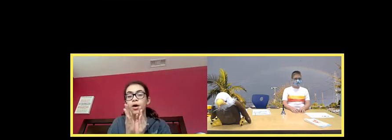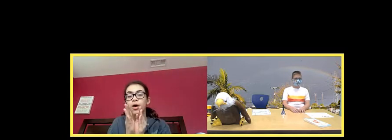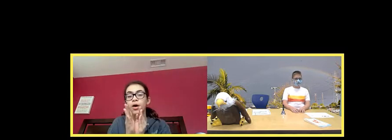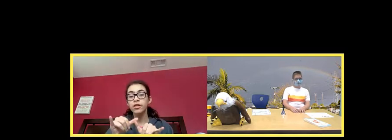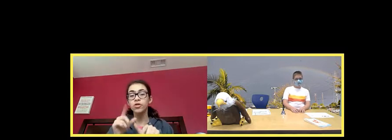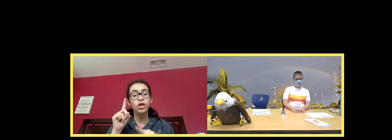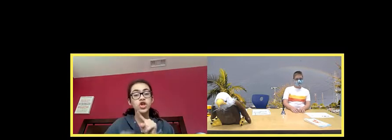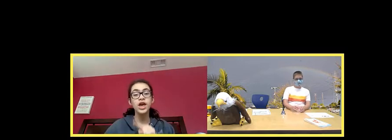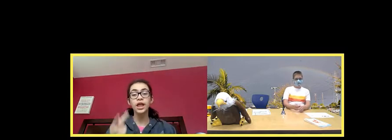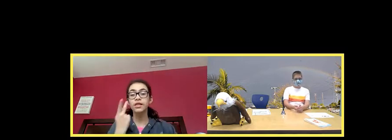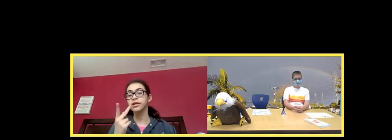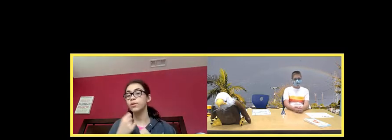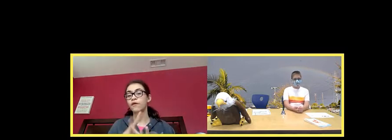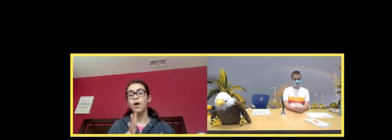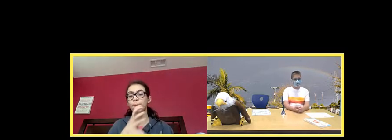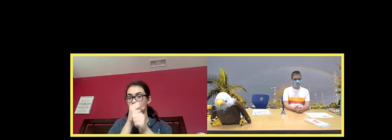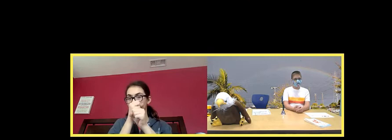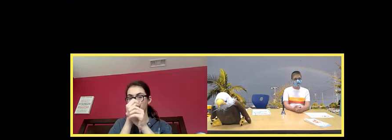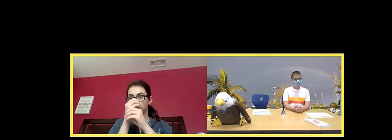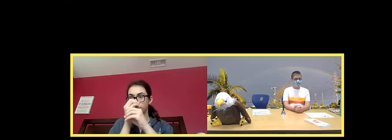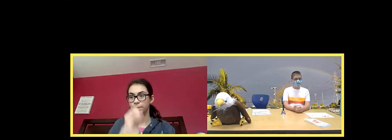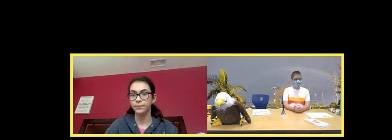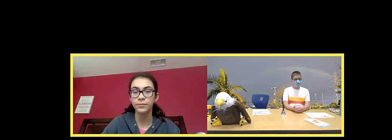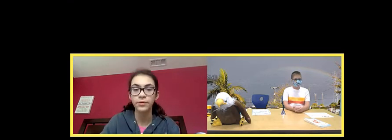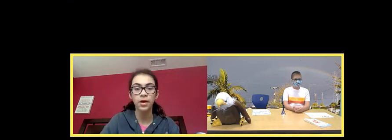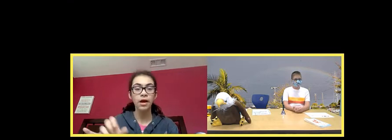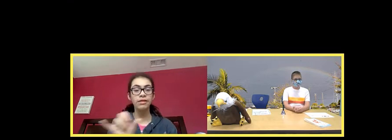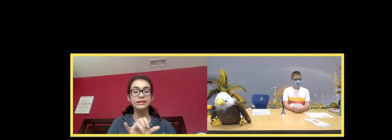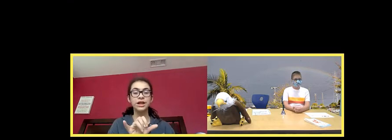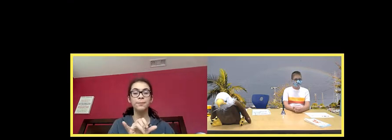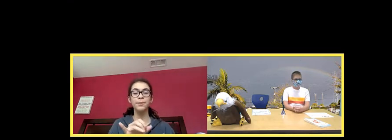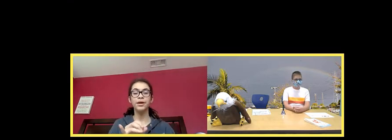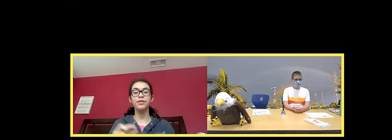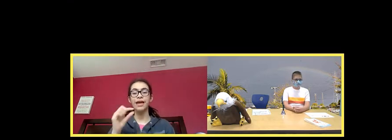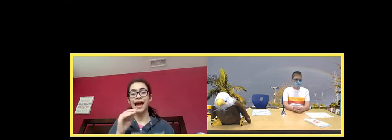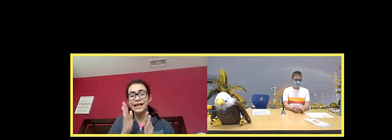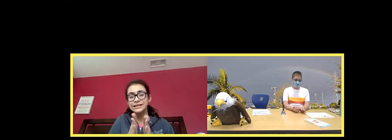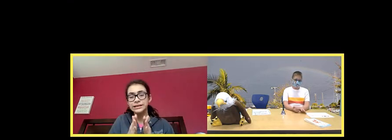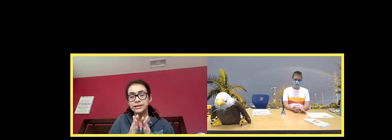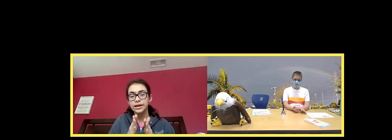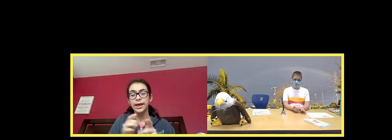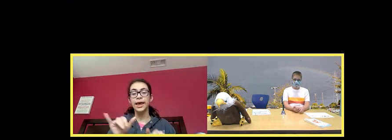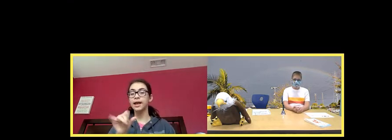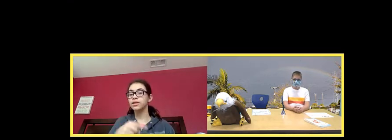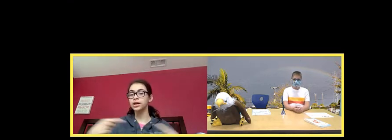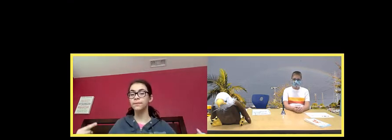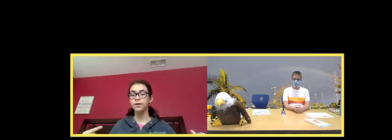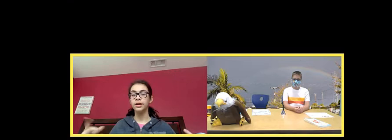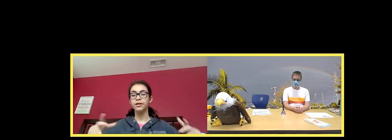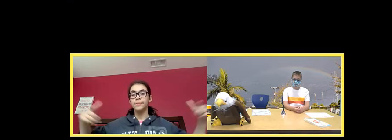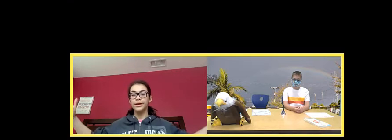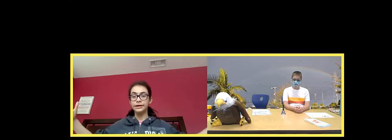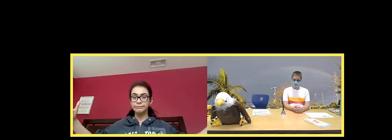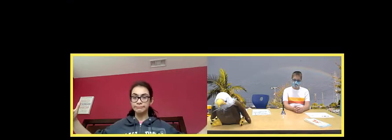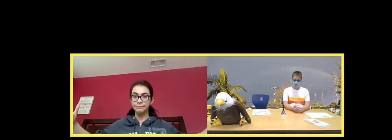small, guys, that you cannot see without a microscope. A synonym is tiny. An antonym